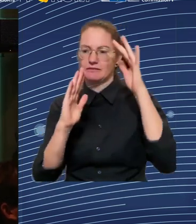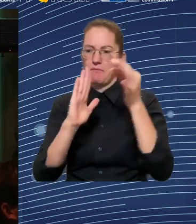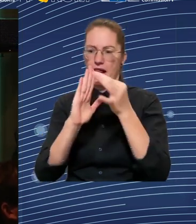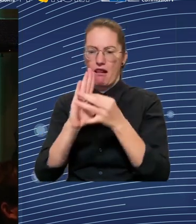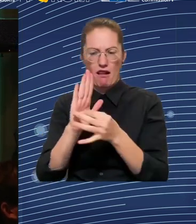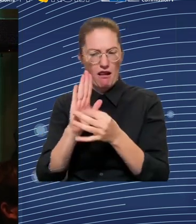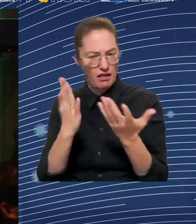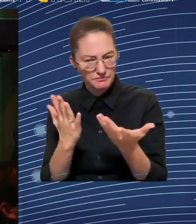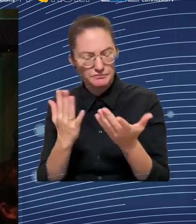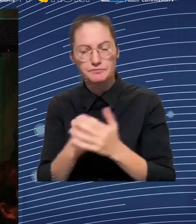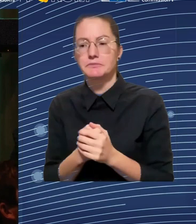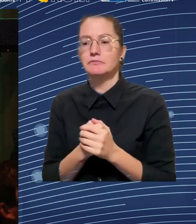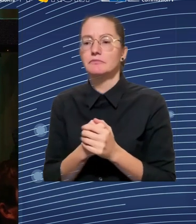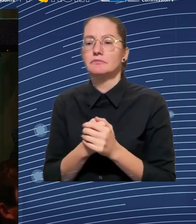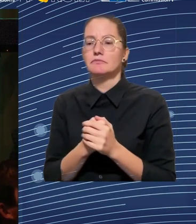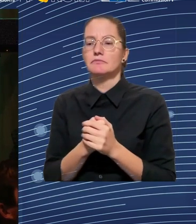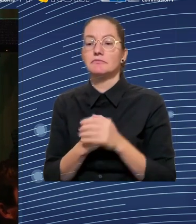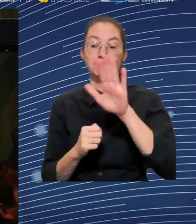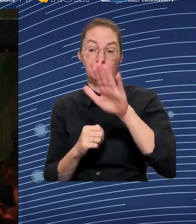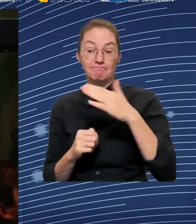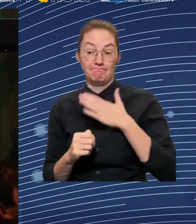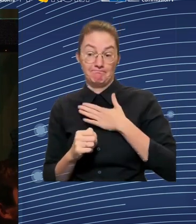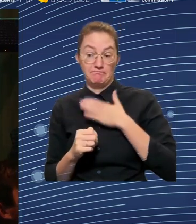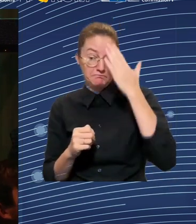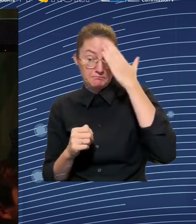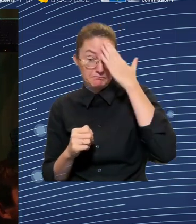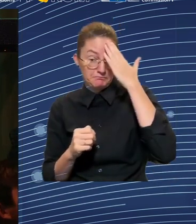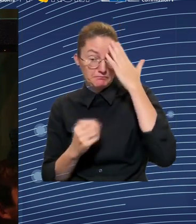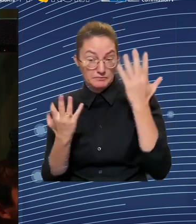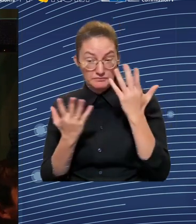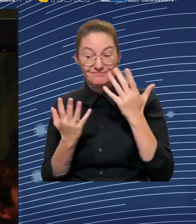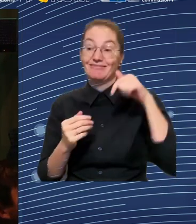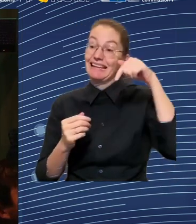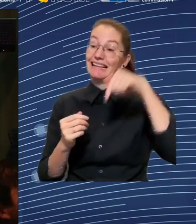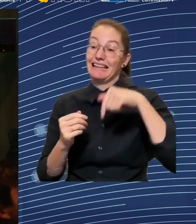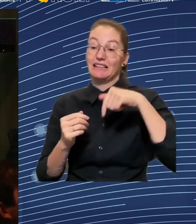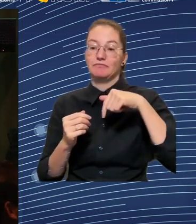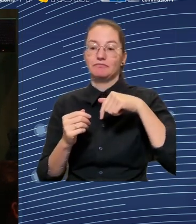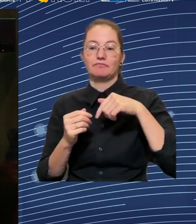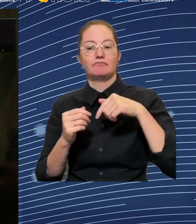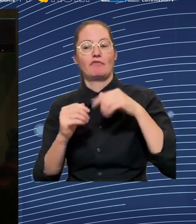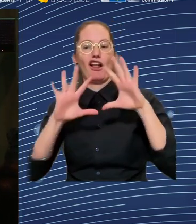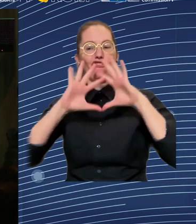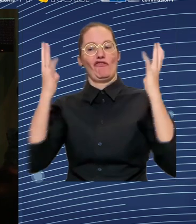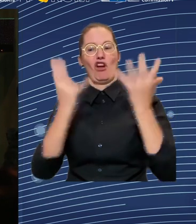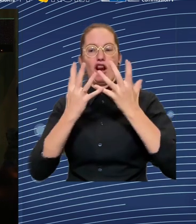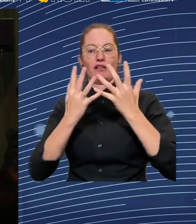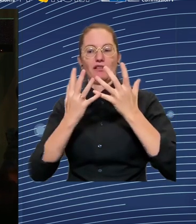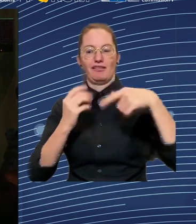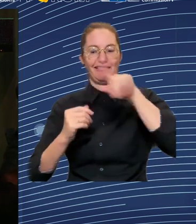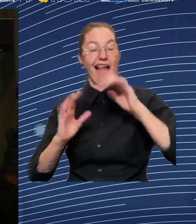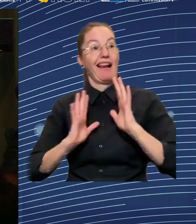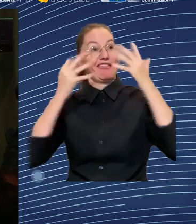and structural barriers that women face regarding participation and access in the labor market. And here I would